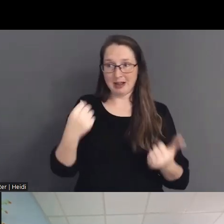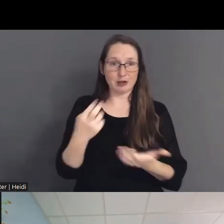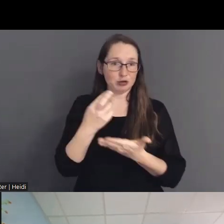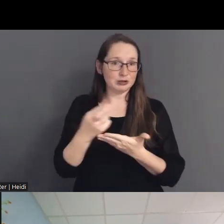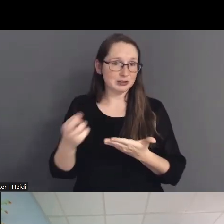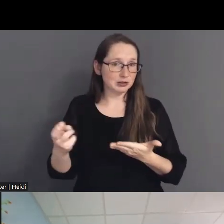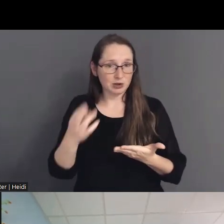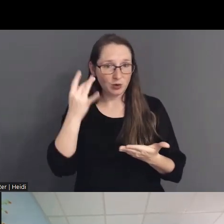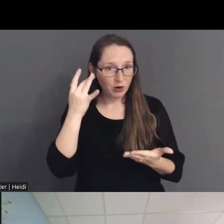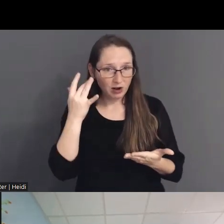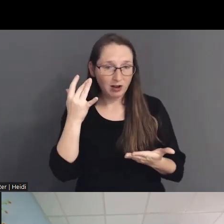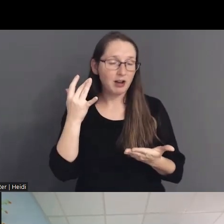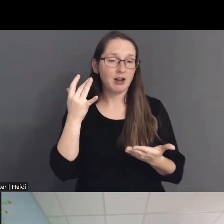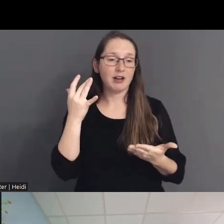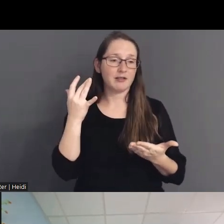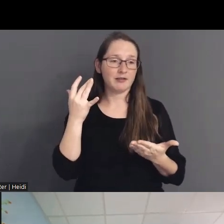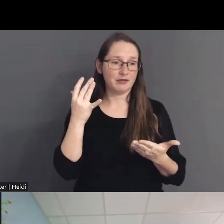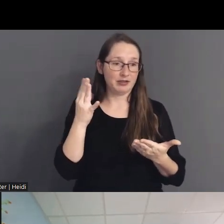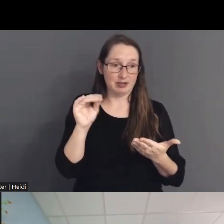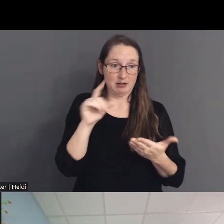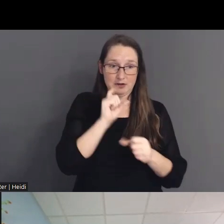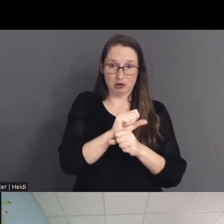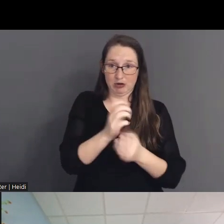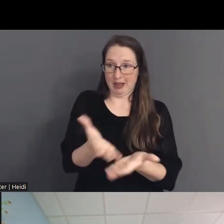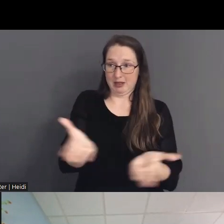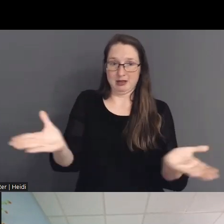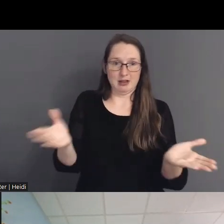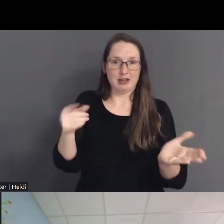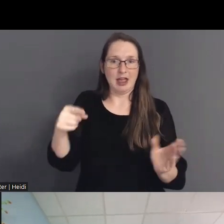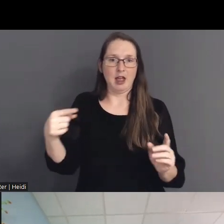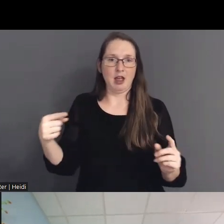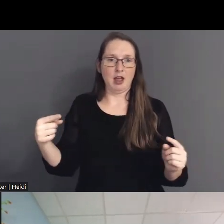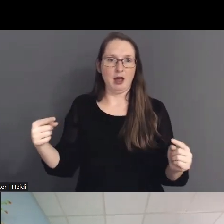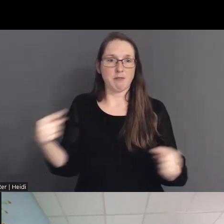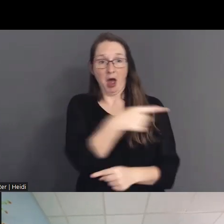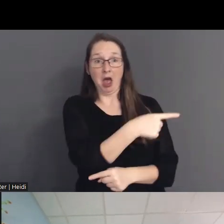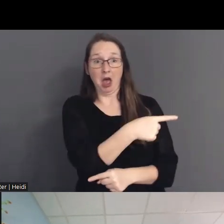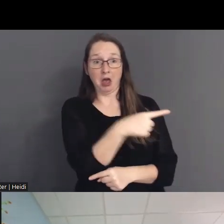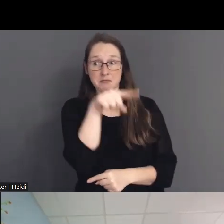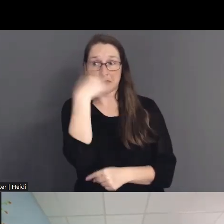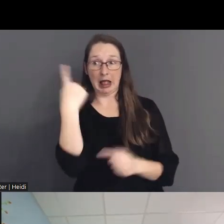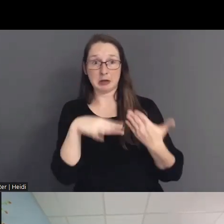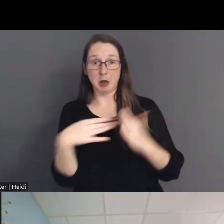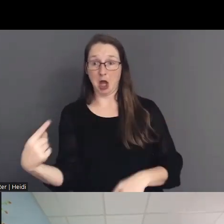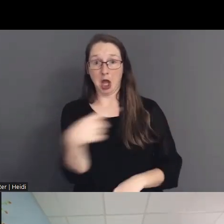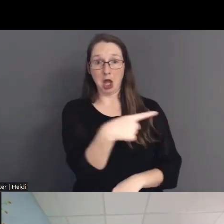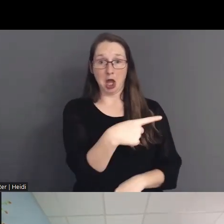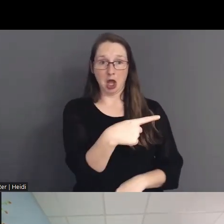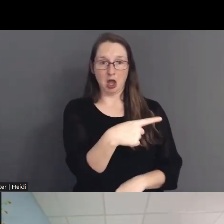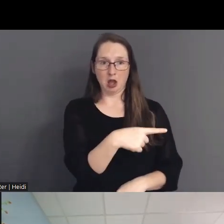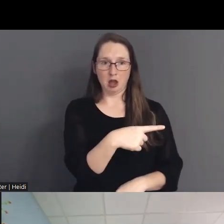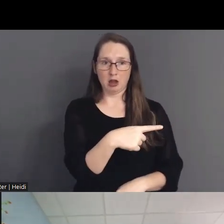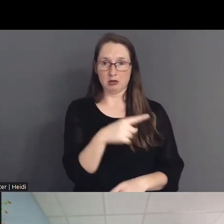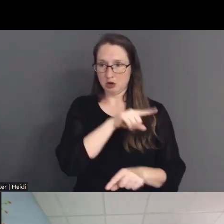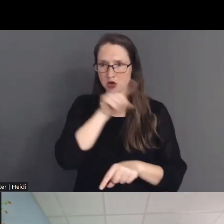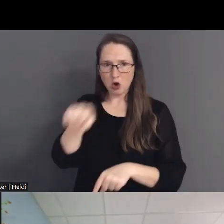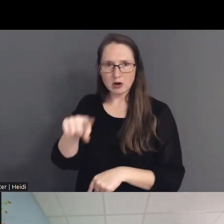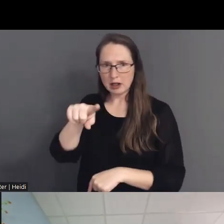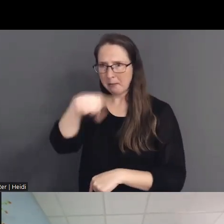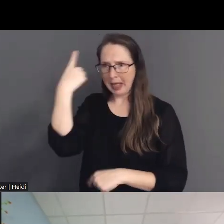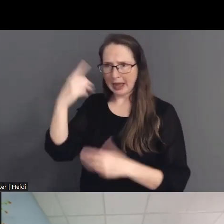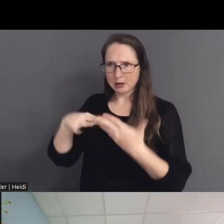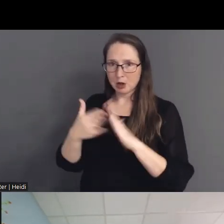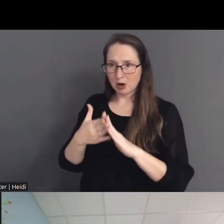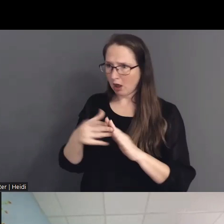resources that are out there? They point the finger to the Black community. And then when you go to the Black community and ask,